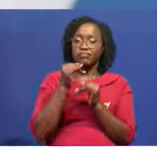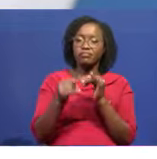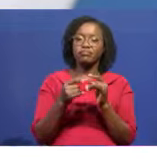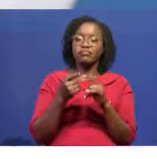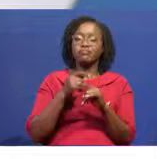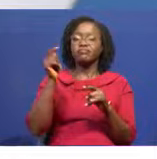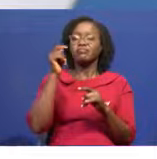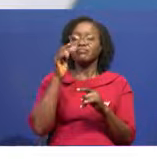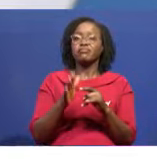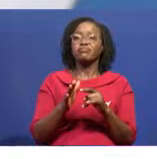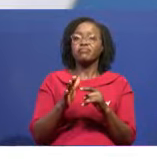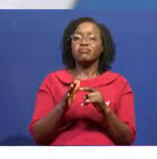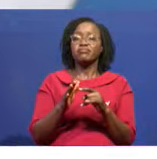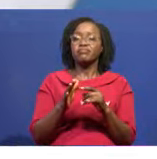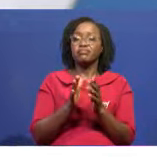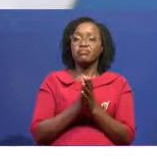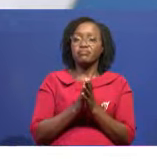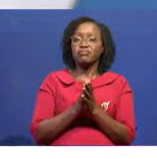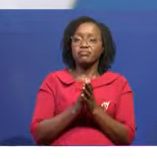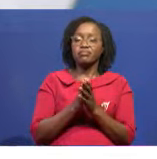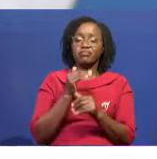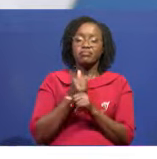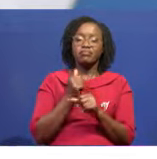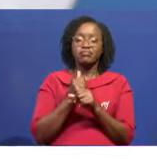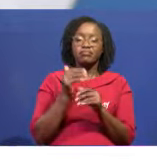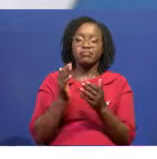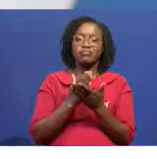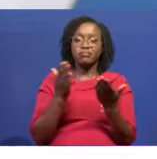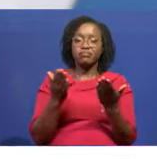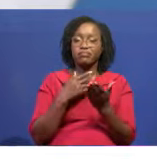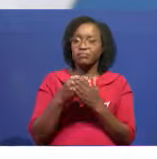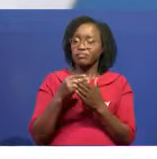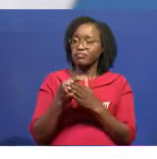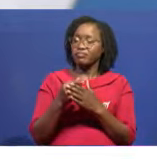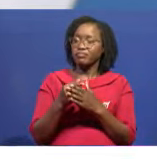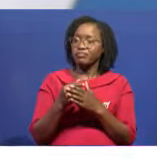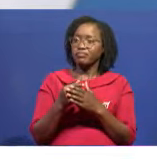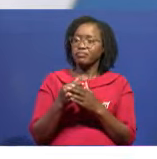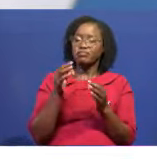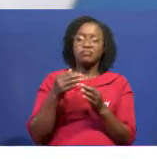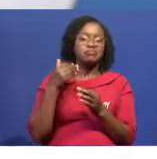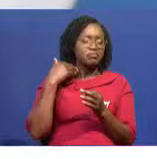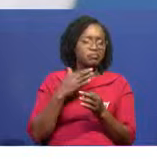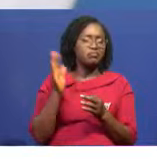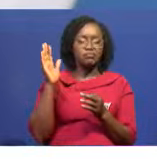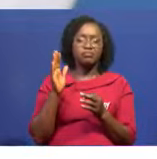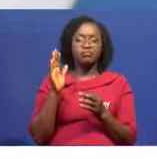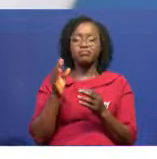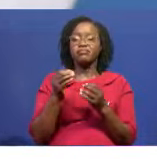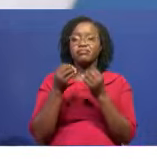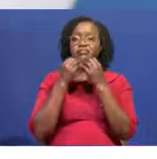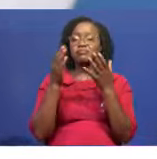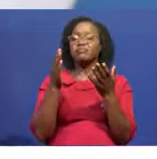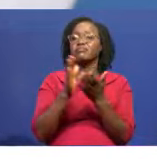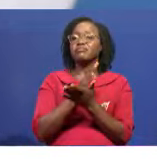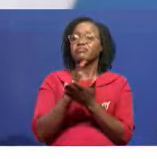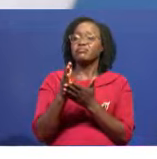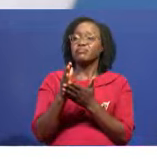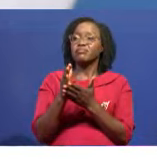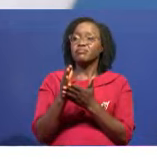from the Kenyan people is that you have done something with our money and therefore you don't want to give us that information.